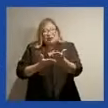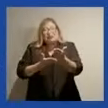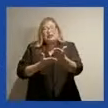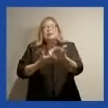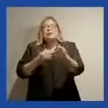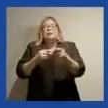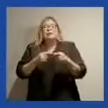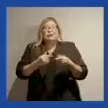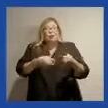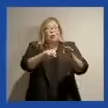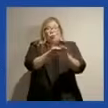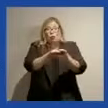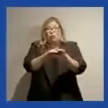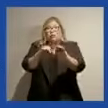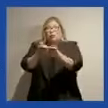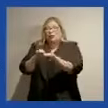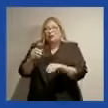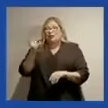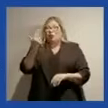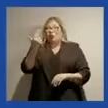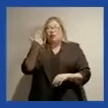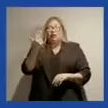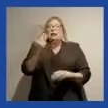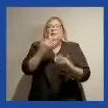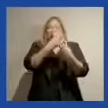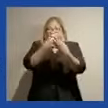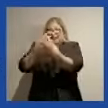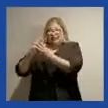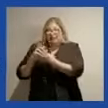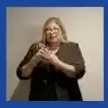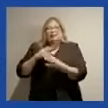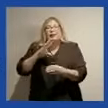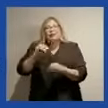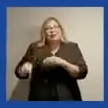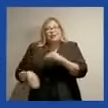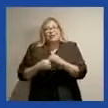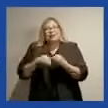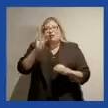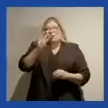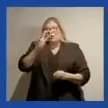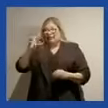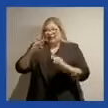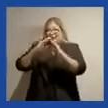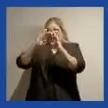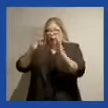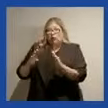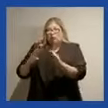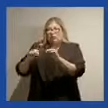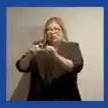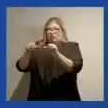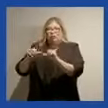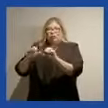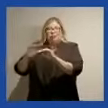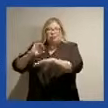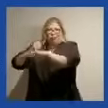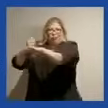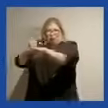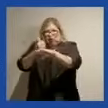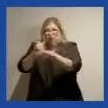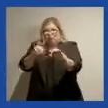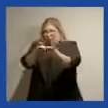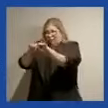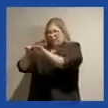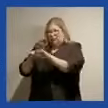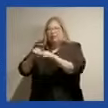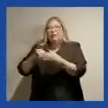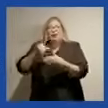shut down at 13 prisons an additional 46 housing units that would reduce the census